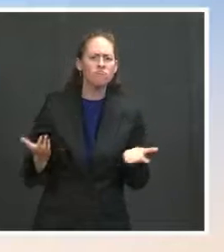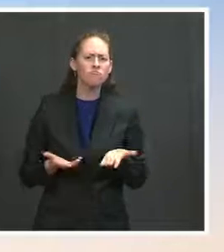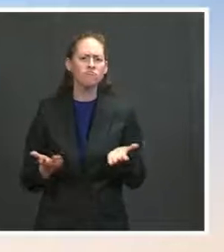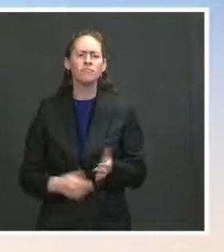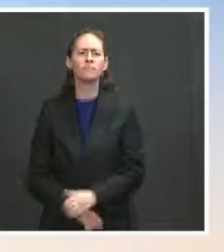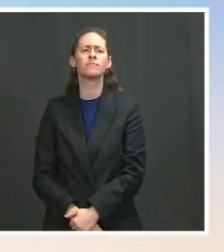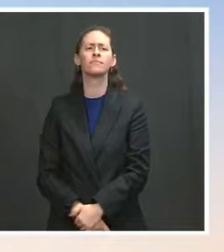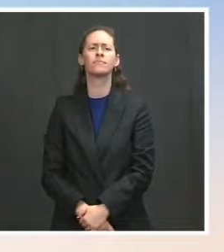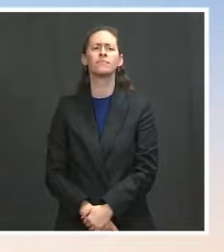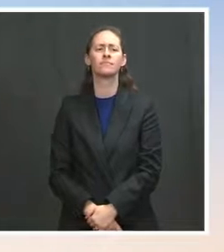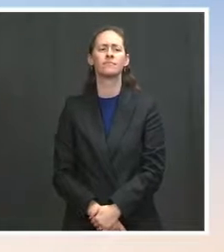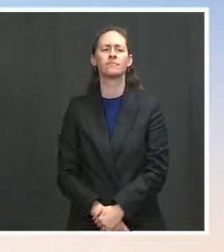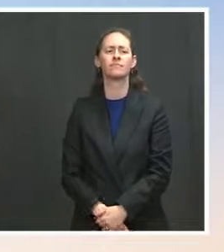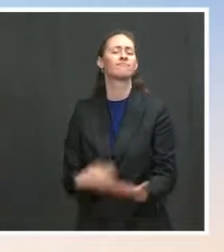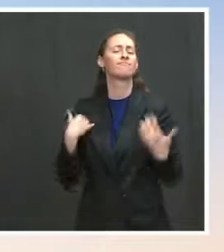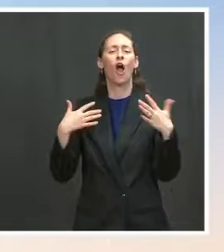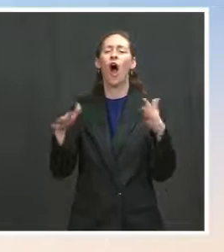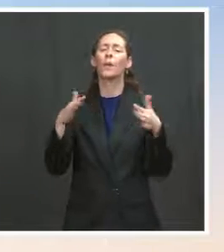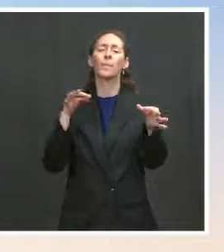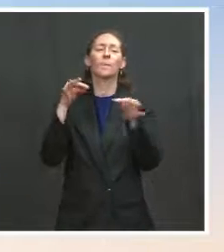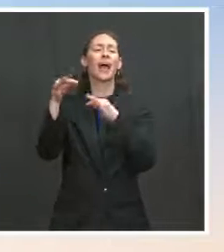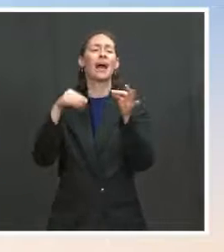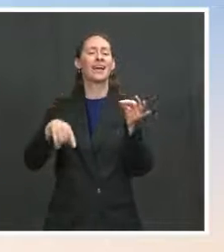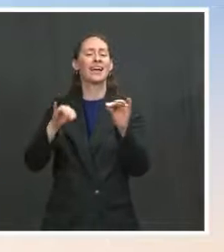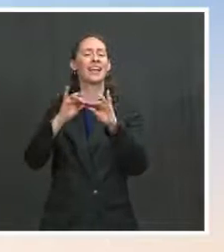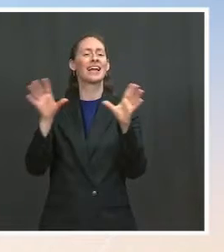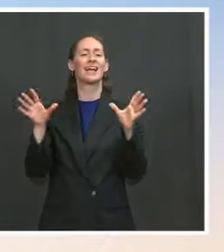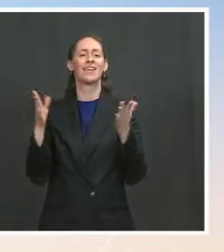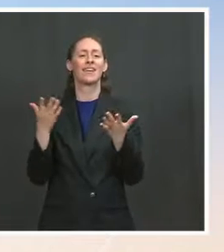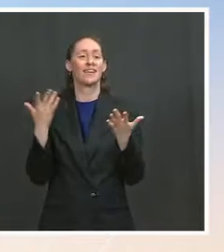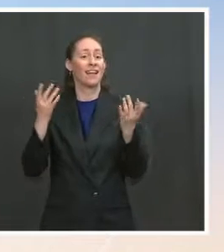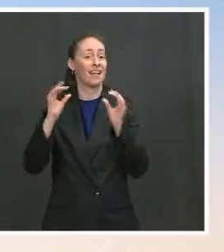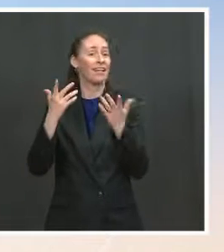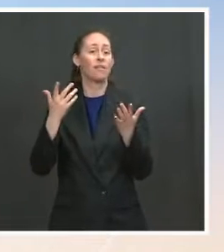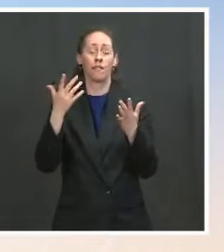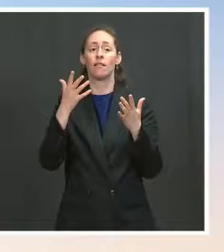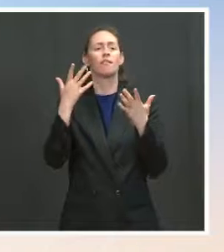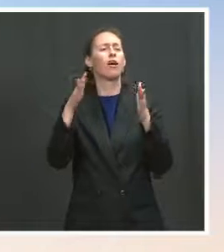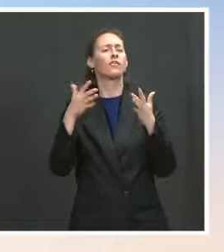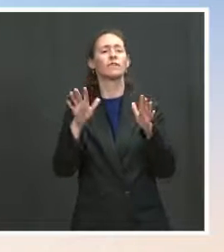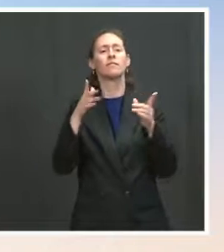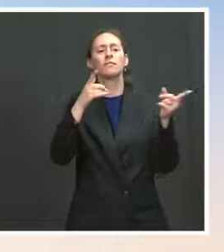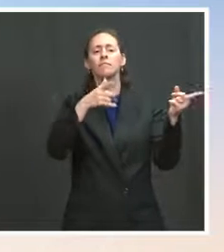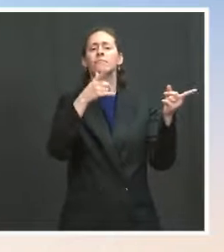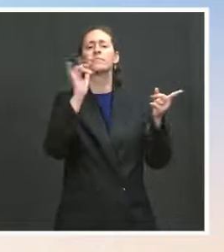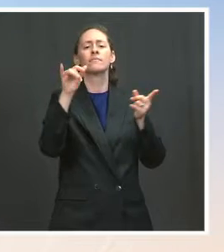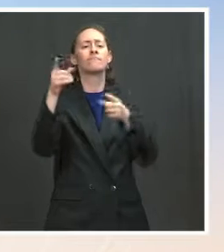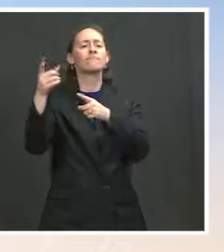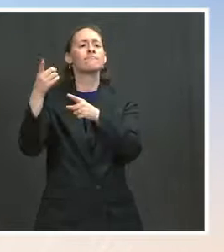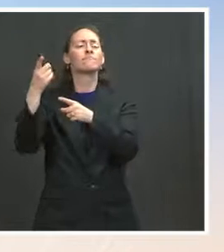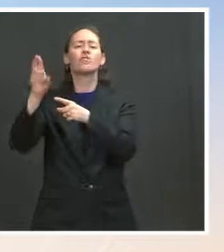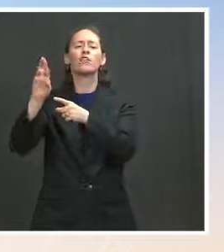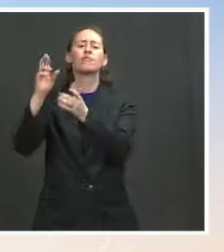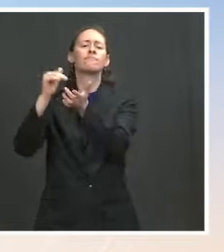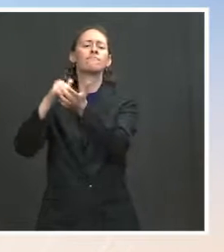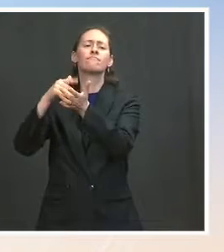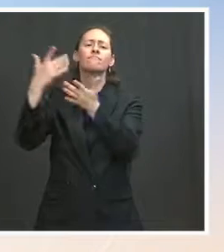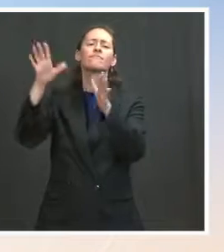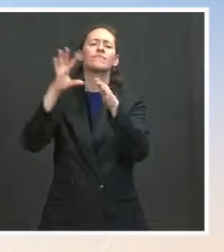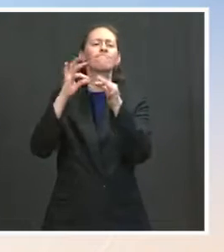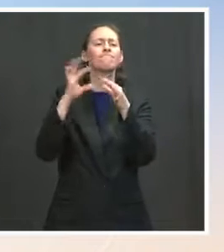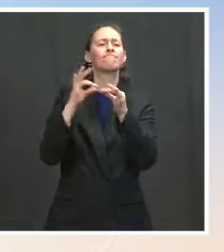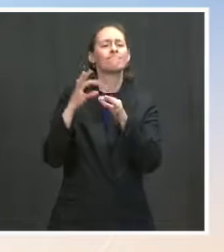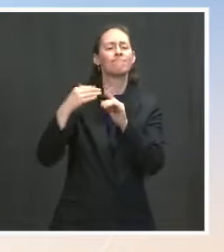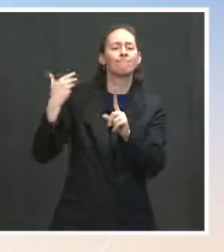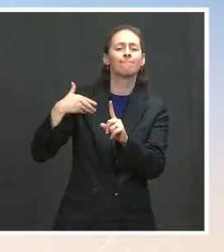say on Dr. Fauci and his emails, he's also spoken to this many, many times over the course of the last few days, and we'll